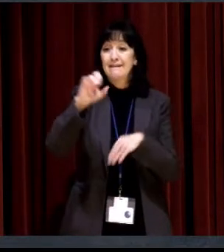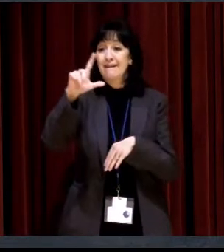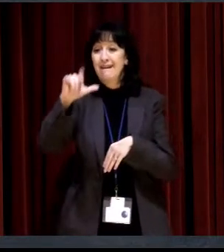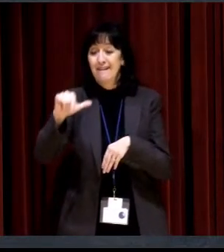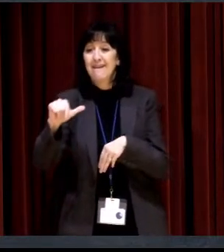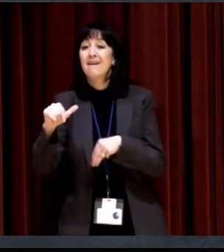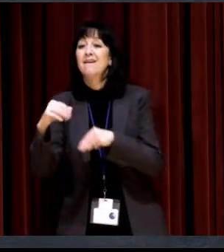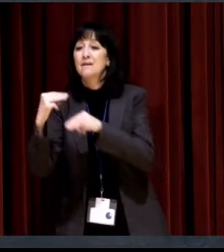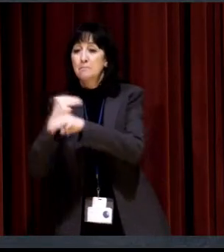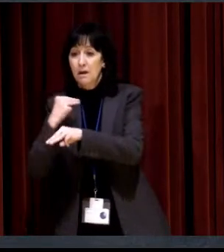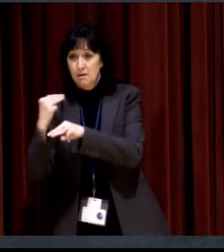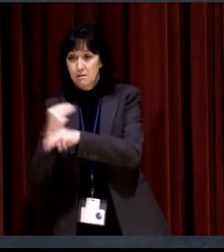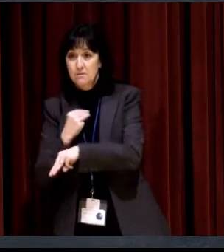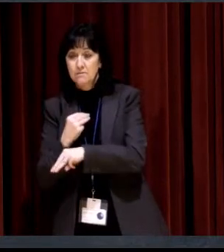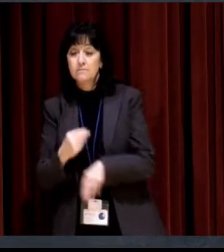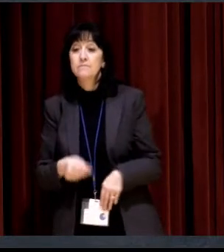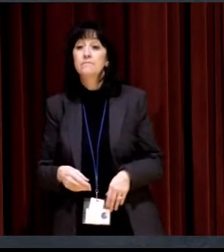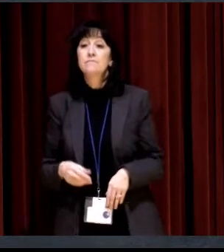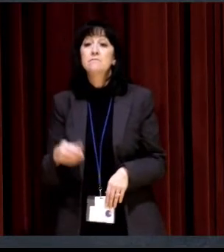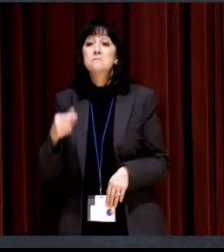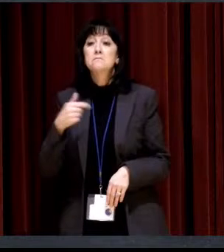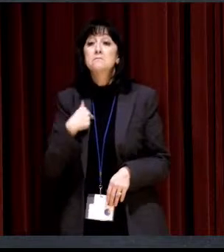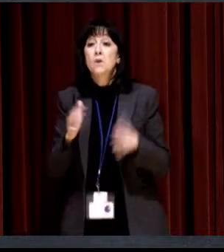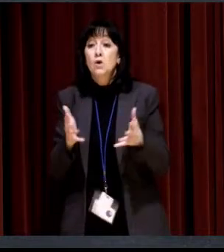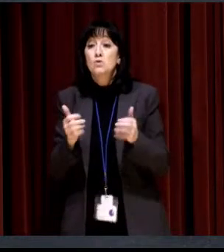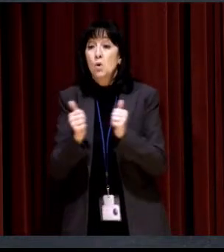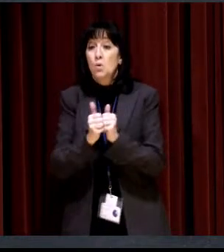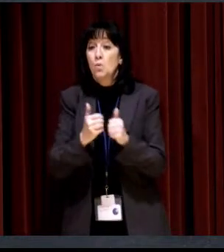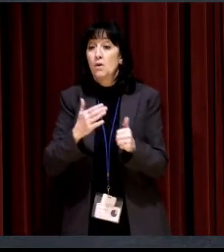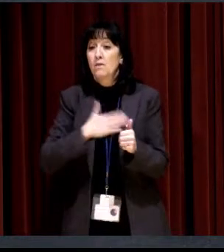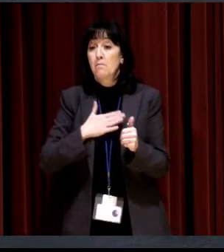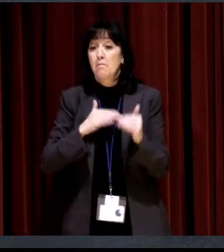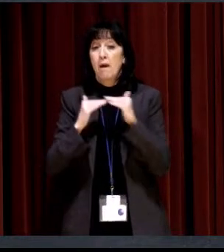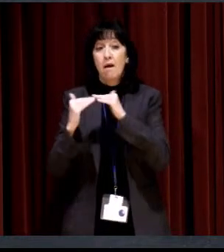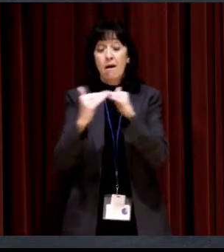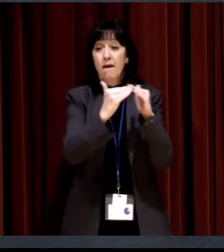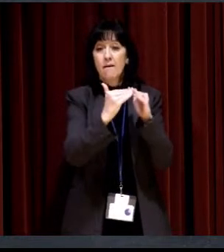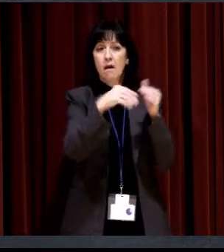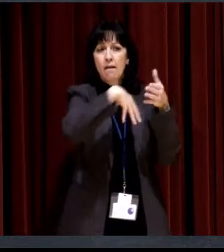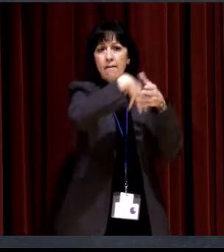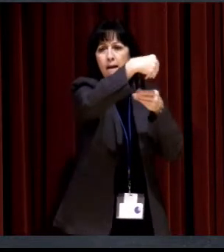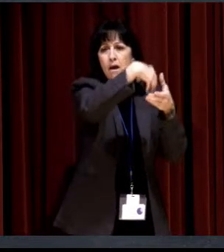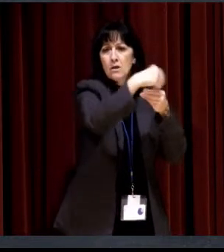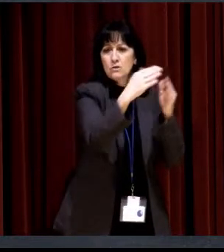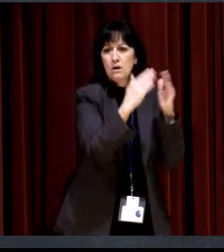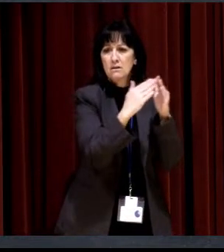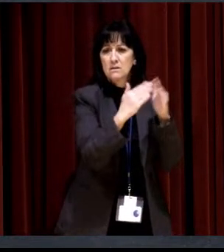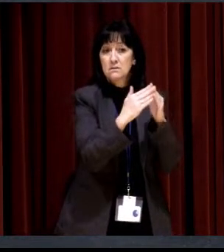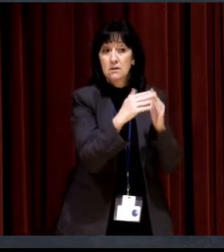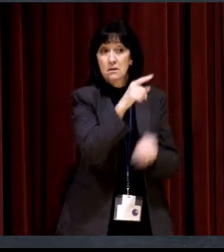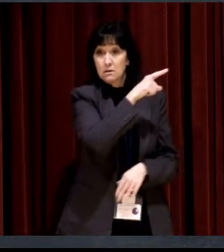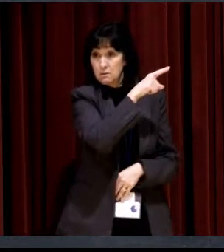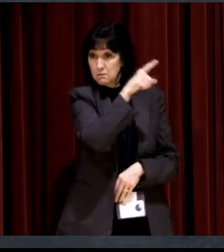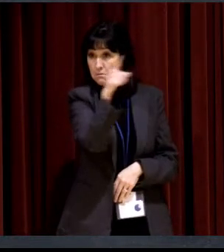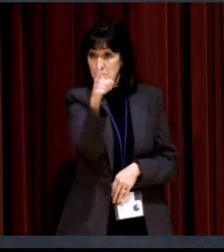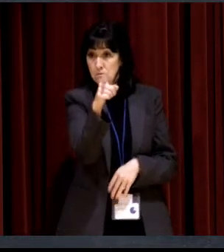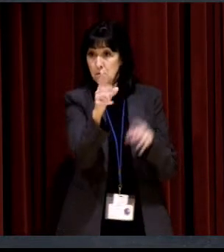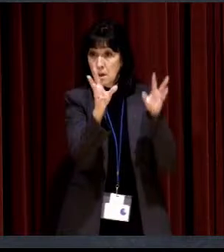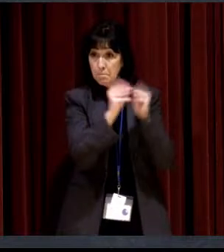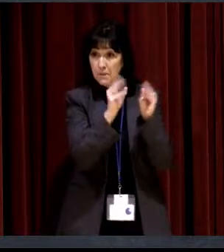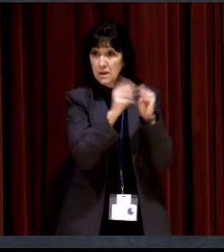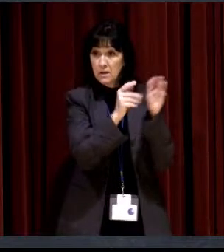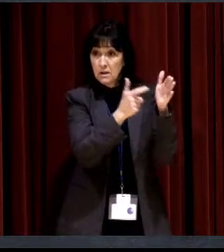speaking to my peers in the suburbs, they don't have half the meetings or requirements that the CSI